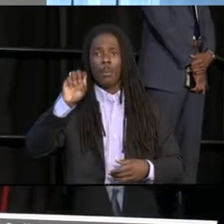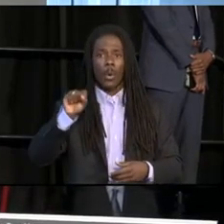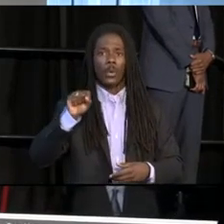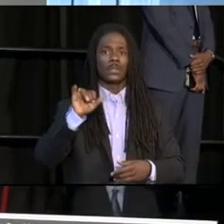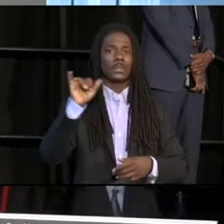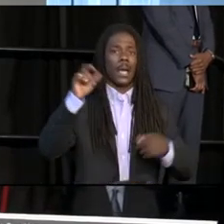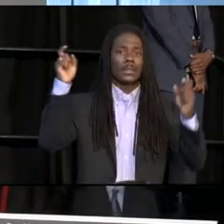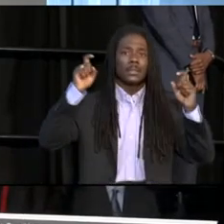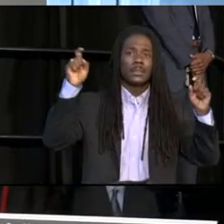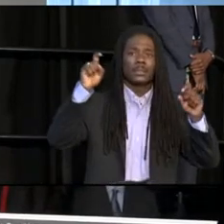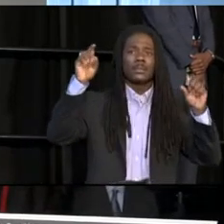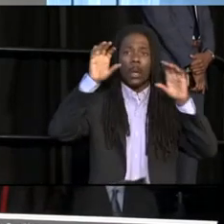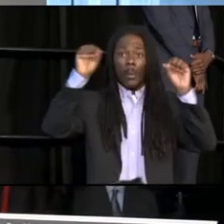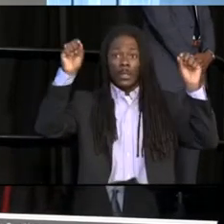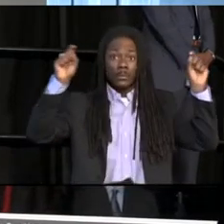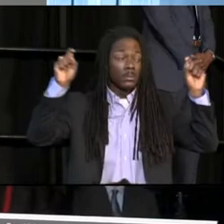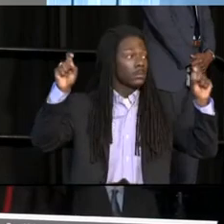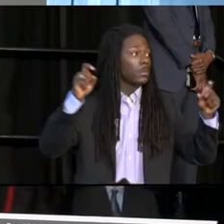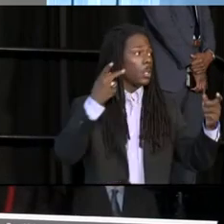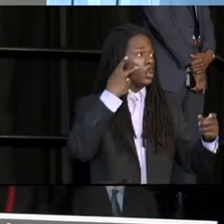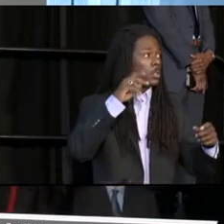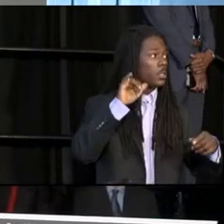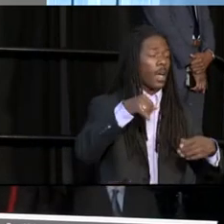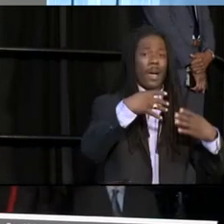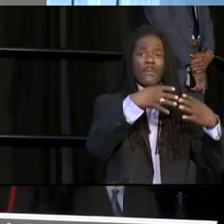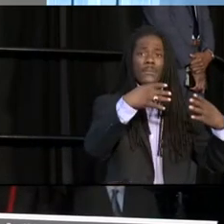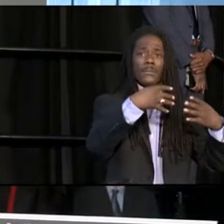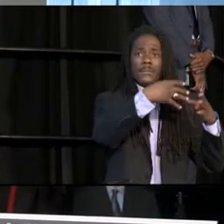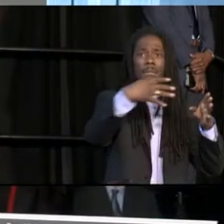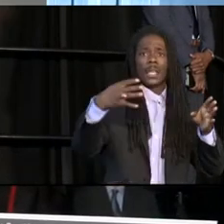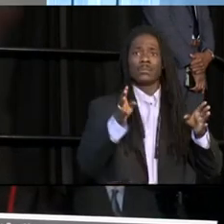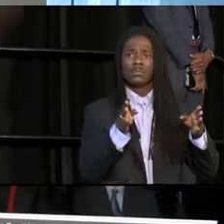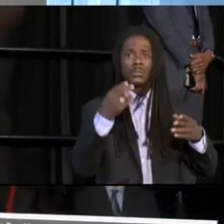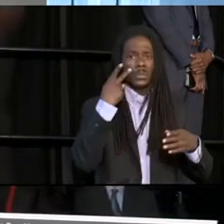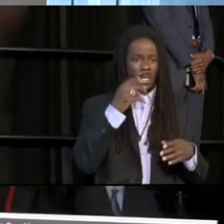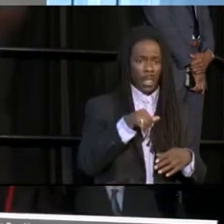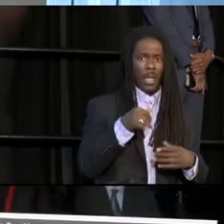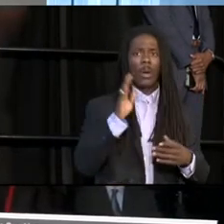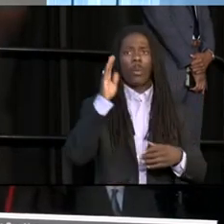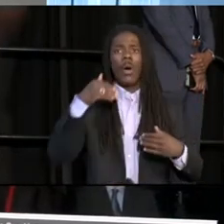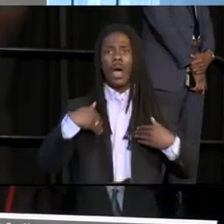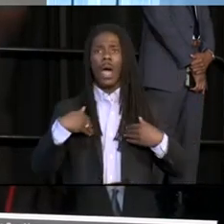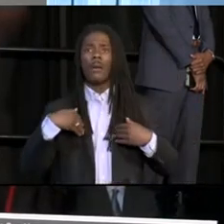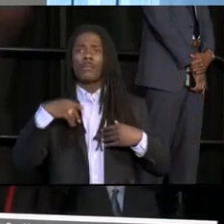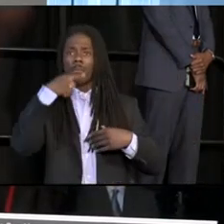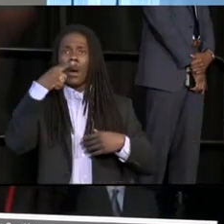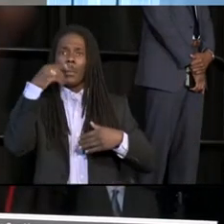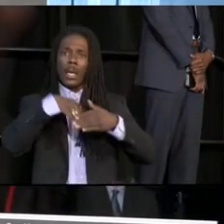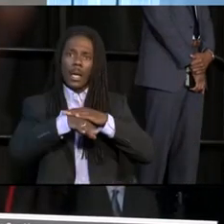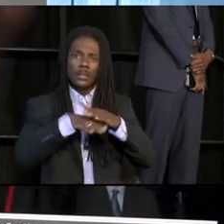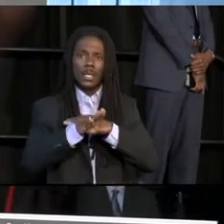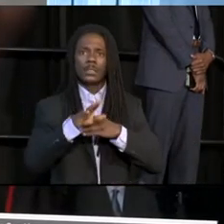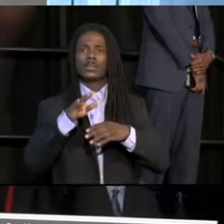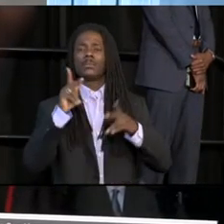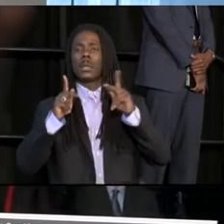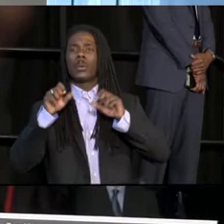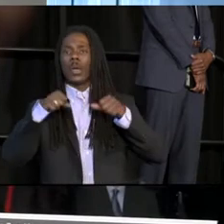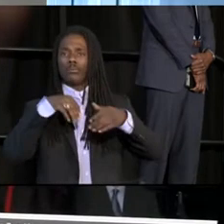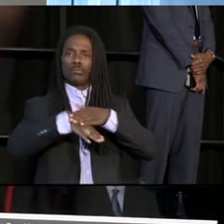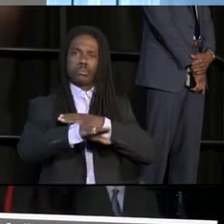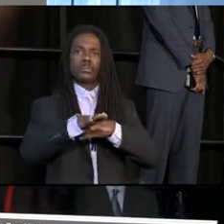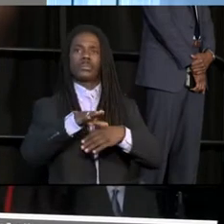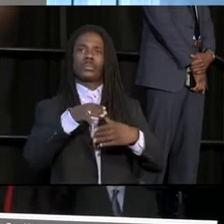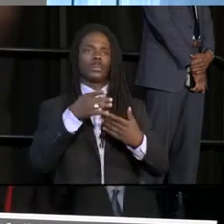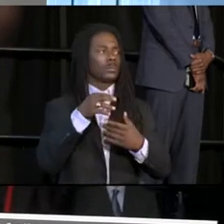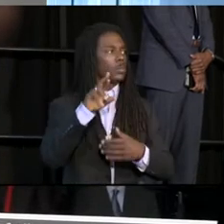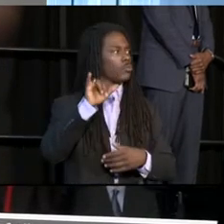type thing where you have these kind of fencing and entry points, or is it more? There will be pedestrian access, so pedestrians will be able to allow to come into the rally.